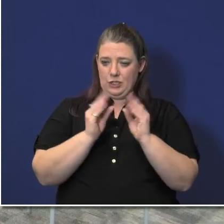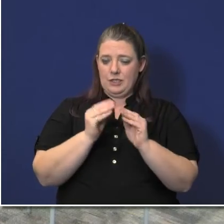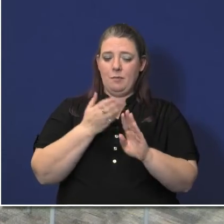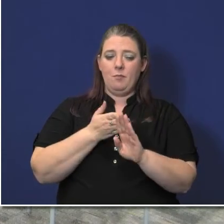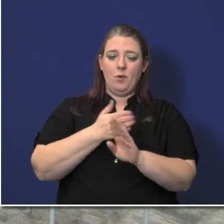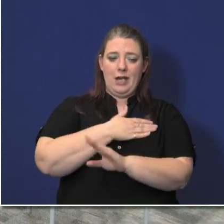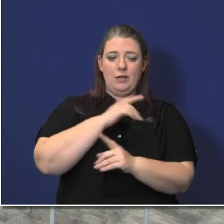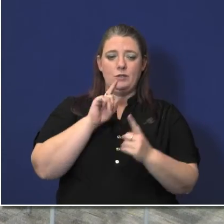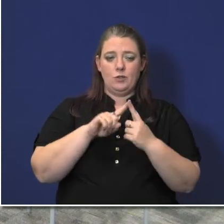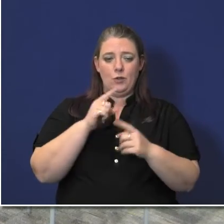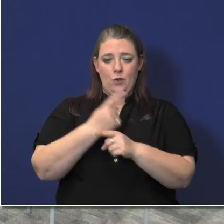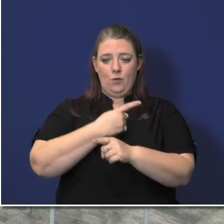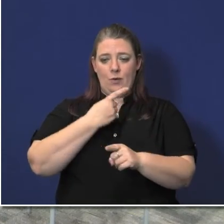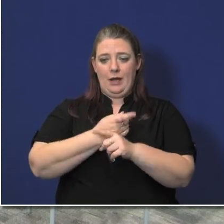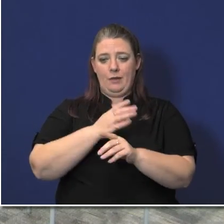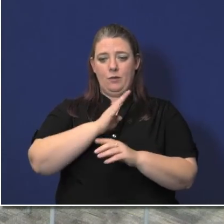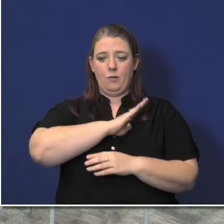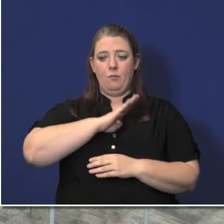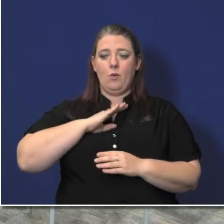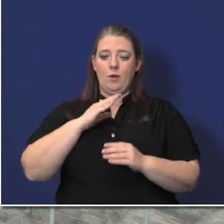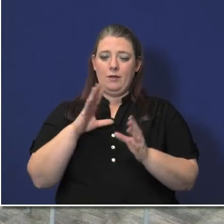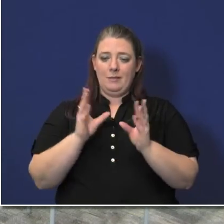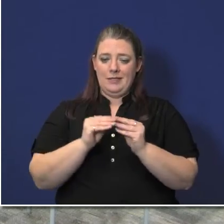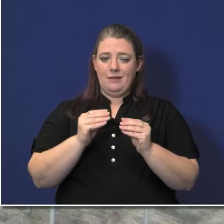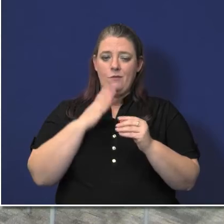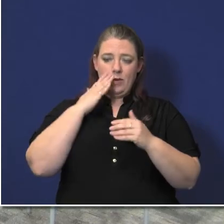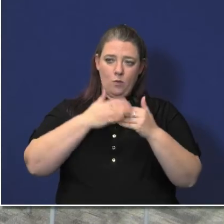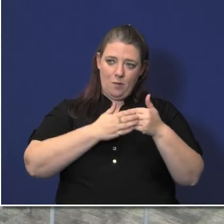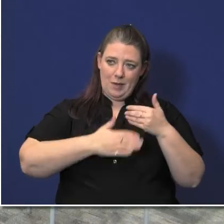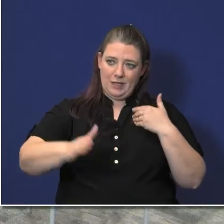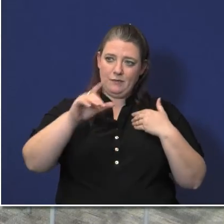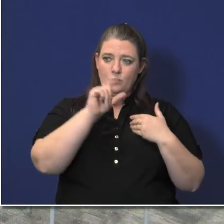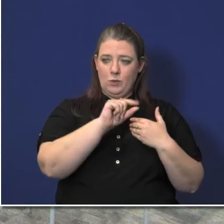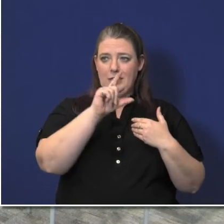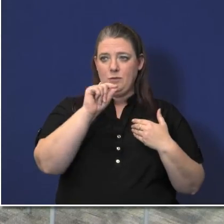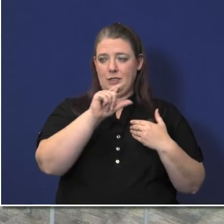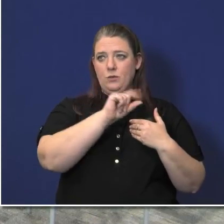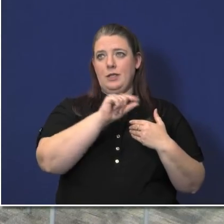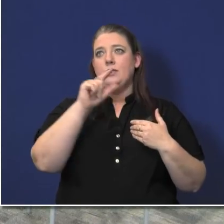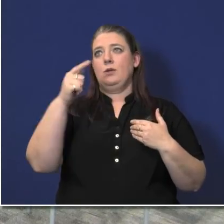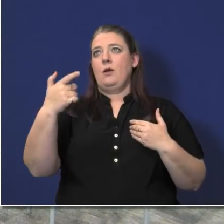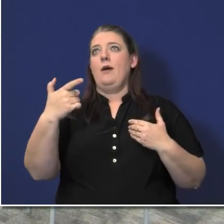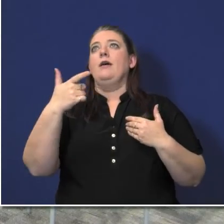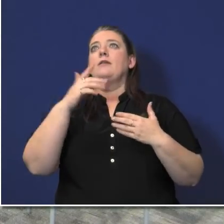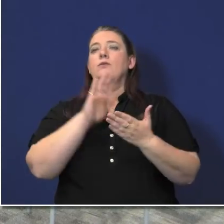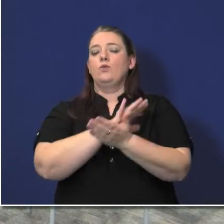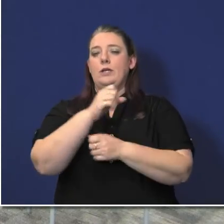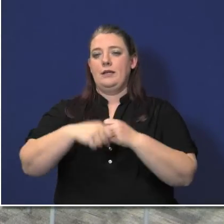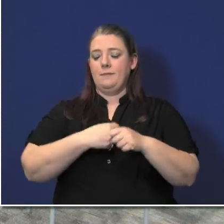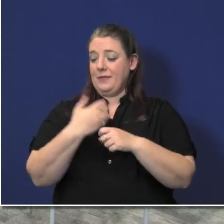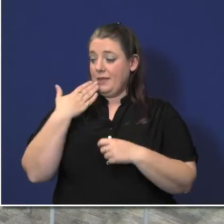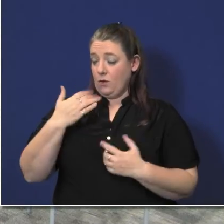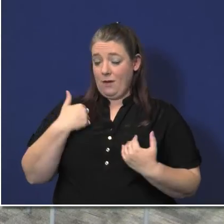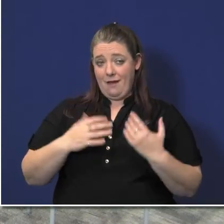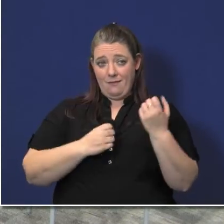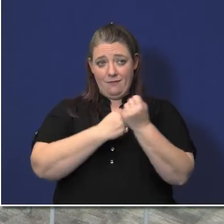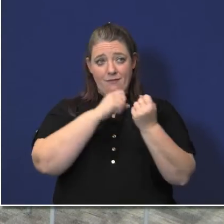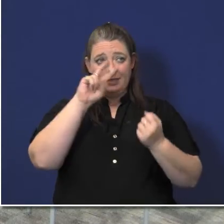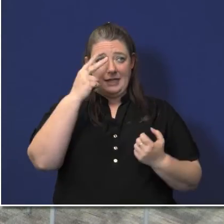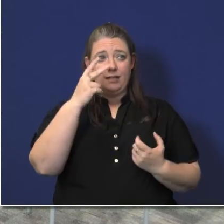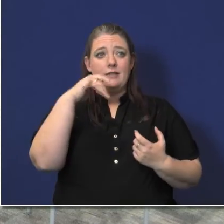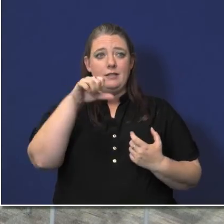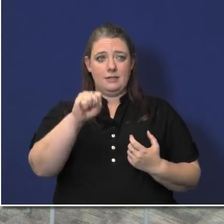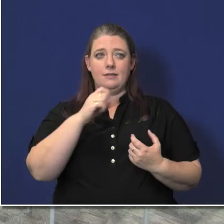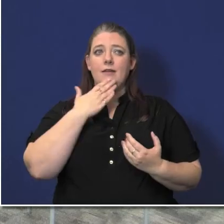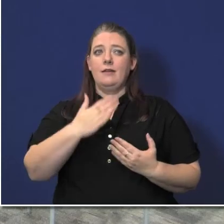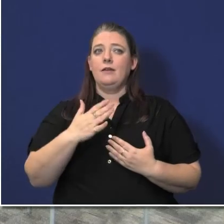to the regular board meetings for the remainder of the 2020-2021 school year. Thank you, Ms. Blacksher. Do I have a second? Second. Thank